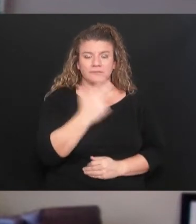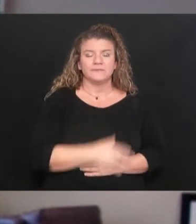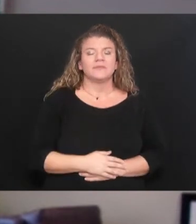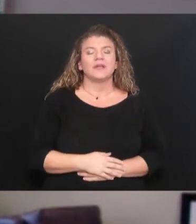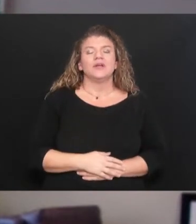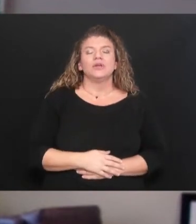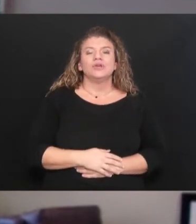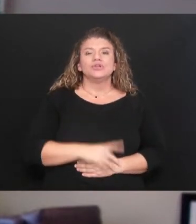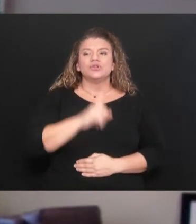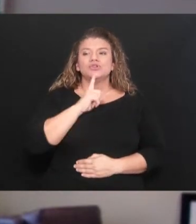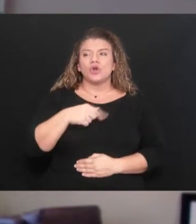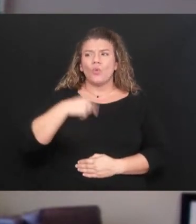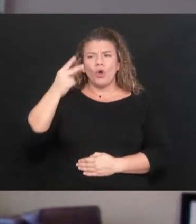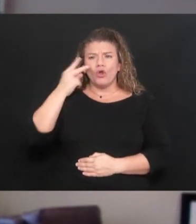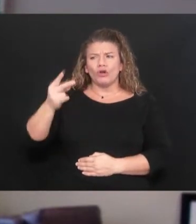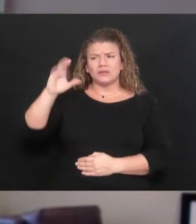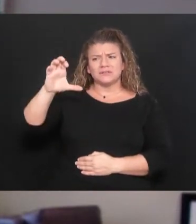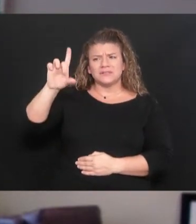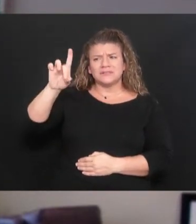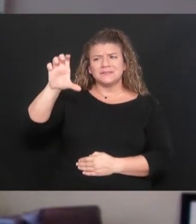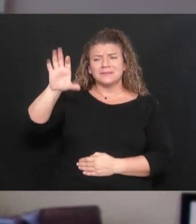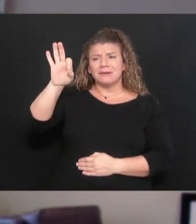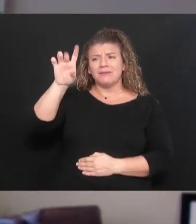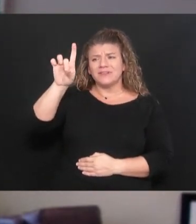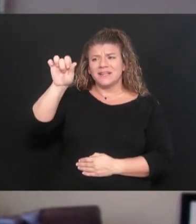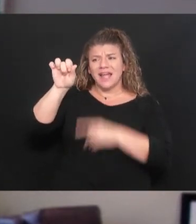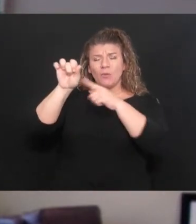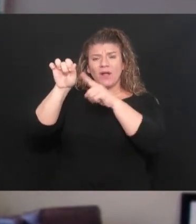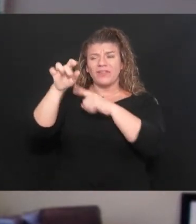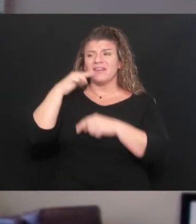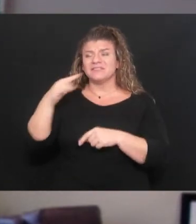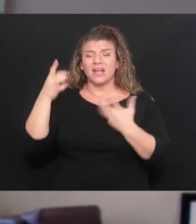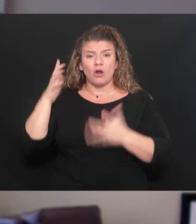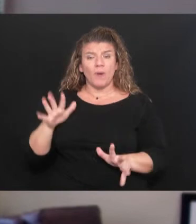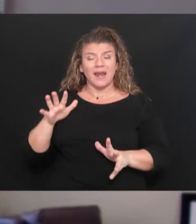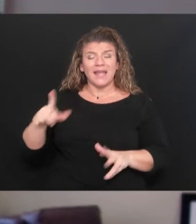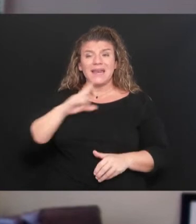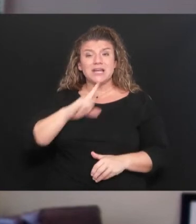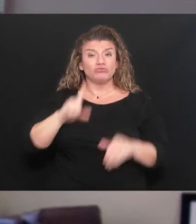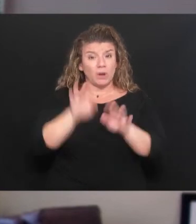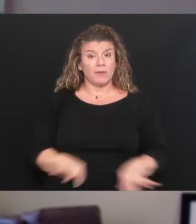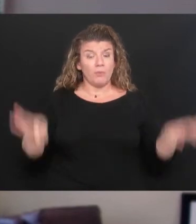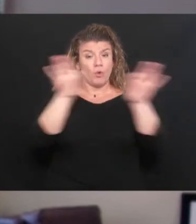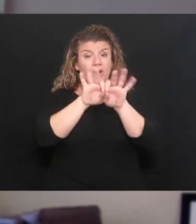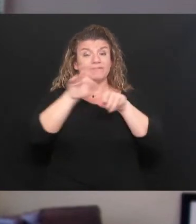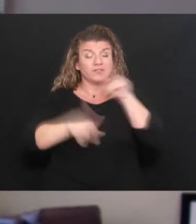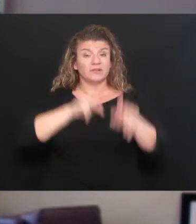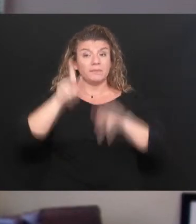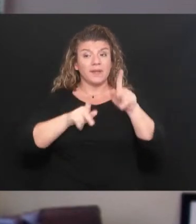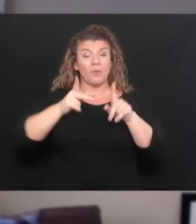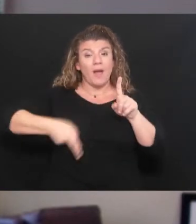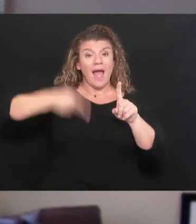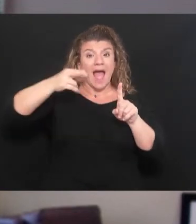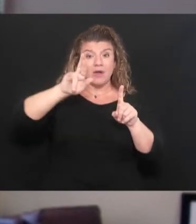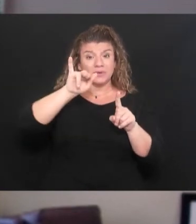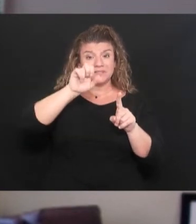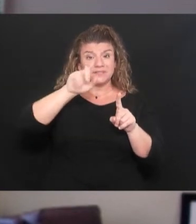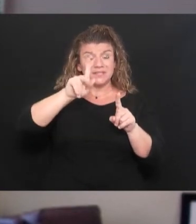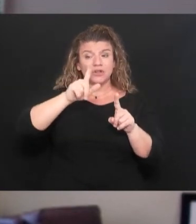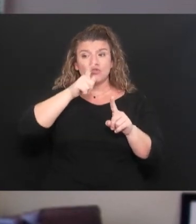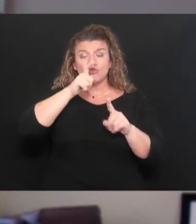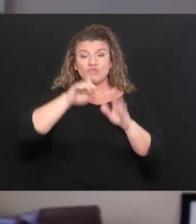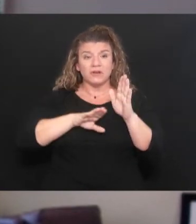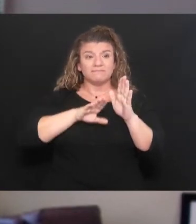from the CDC and the FDA, as the governor said, it is really important for people at high risk of